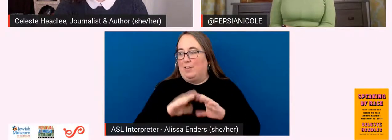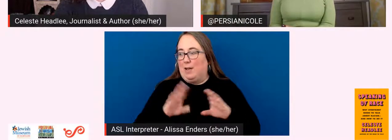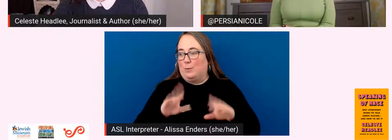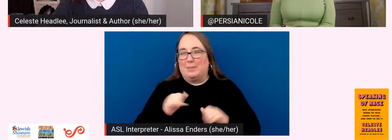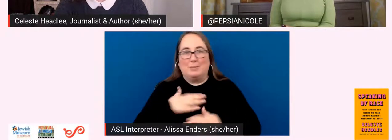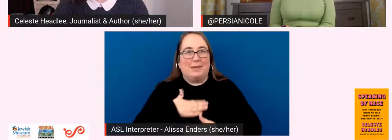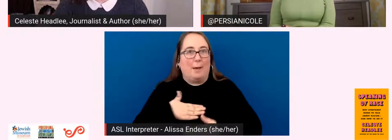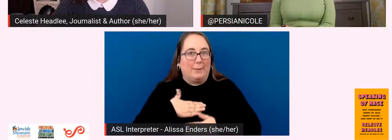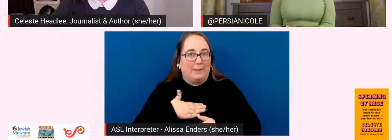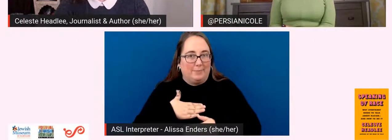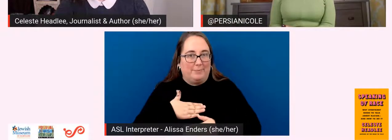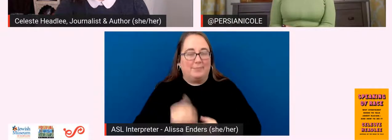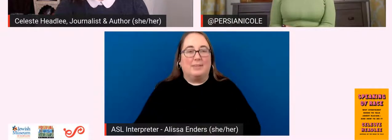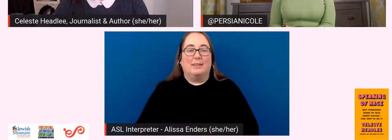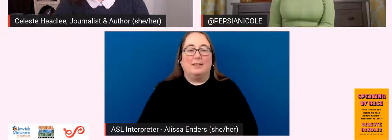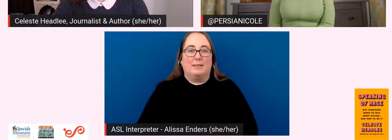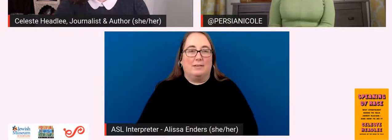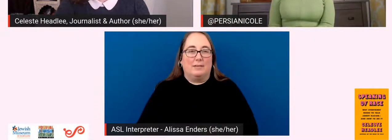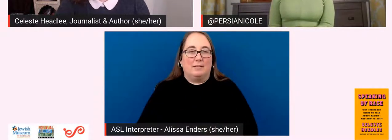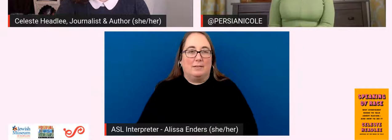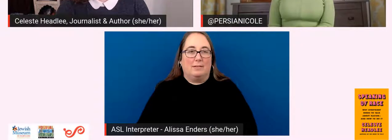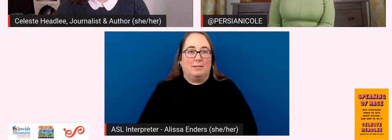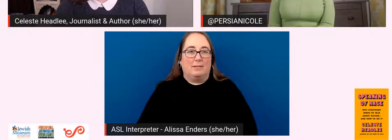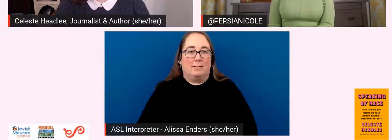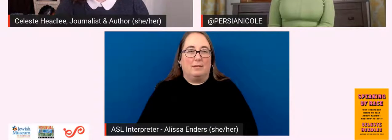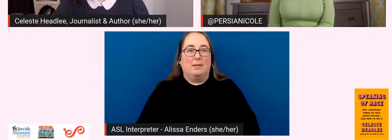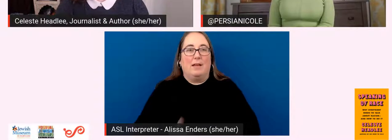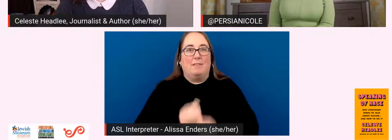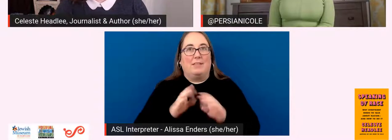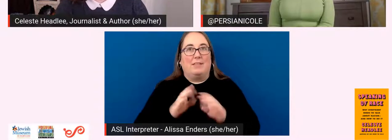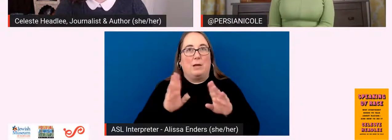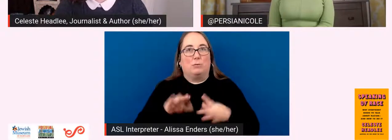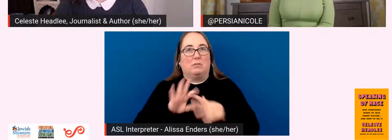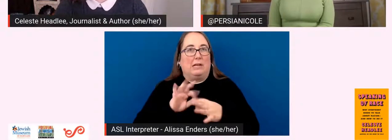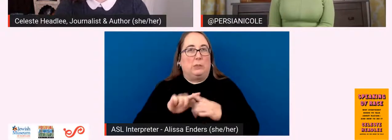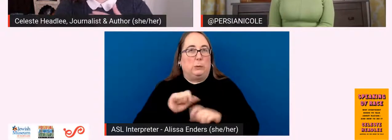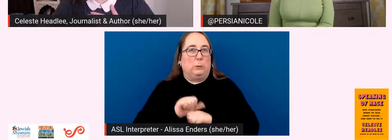hobby. Right. Like everything in their house was connected to work